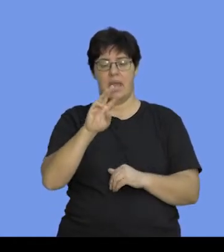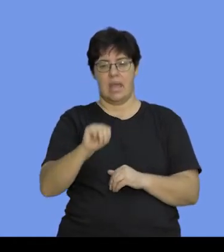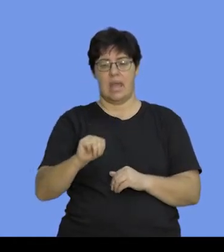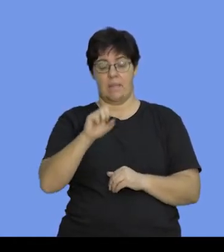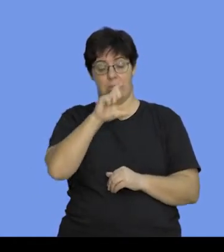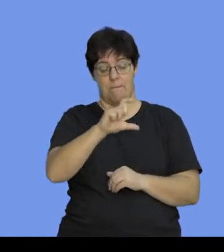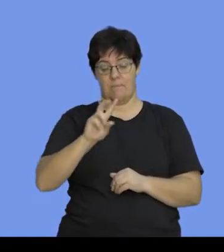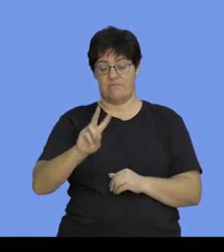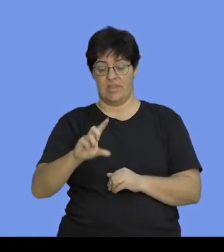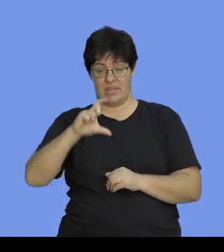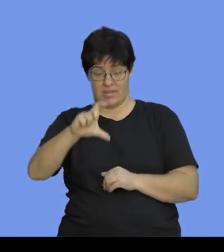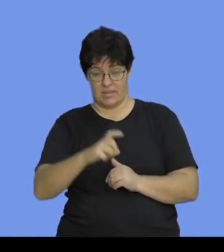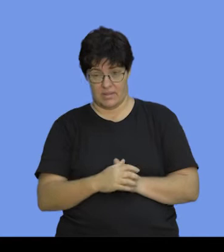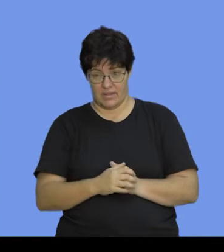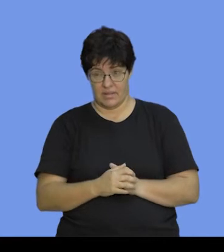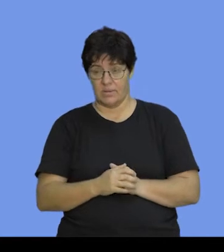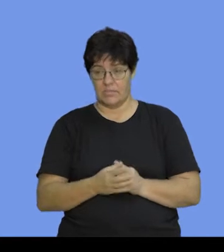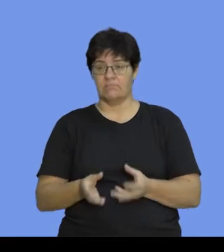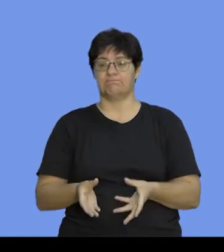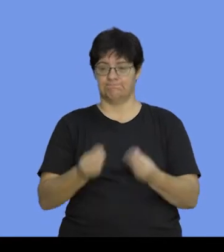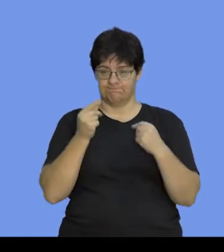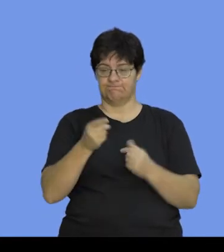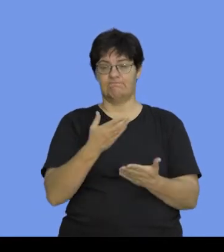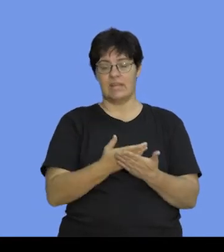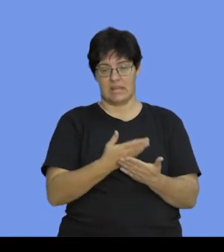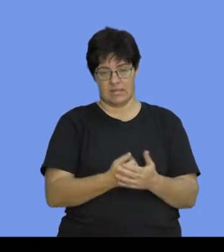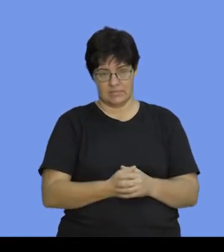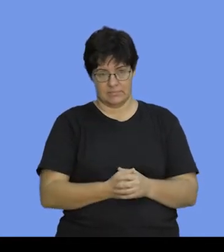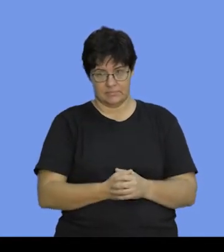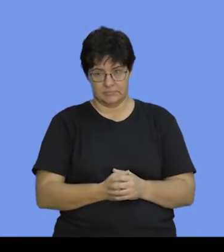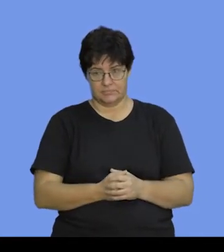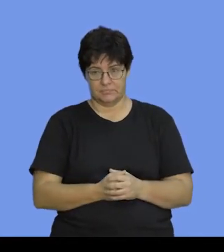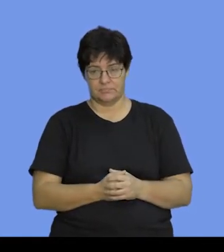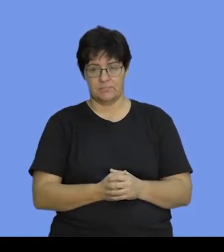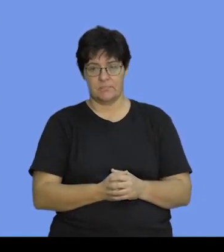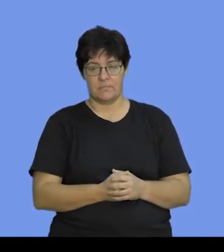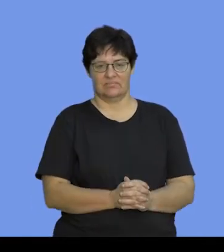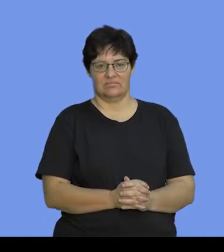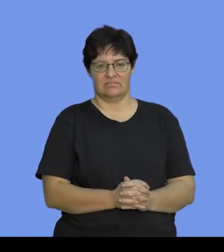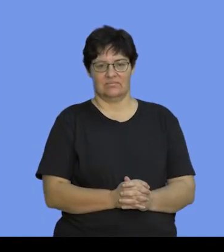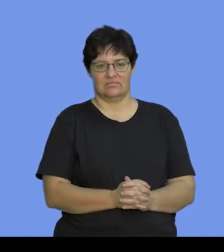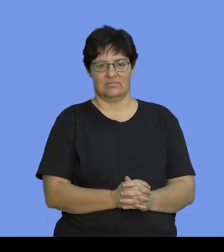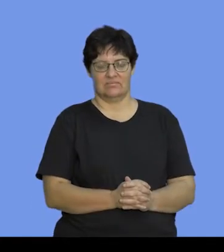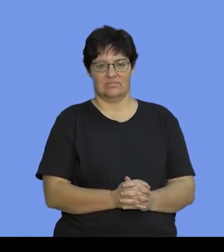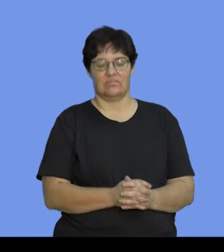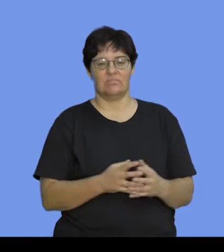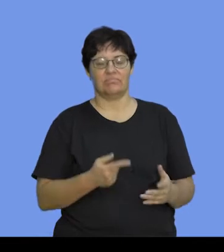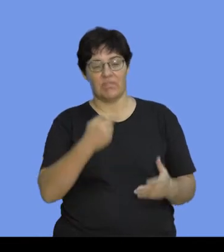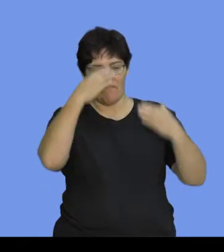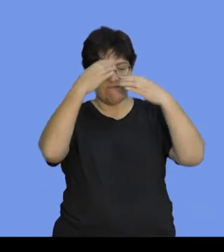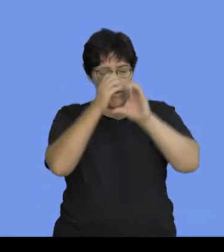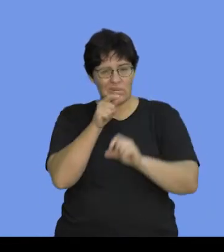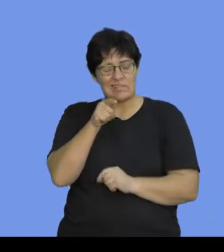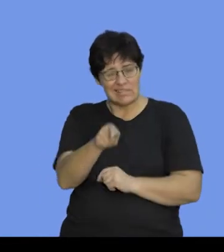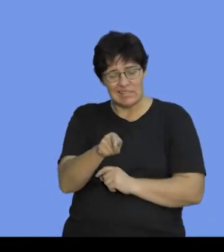of sample and the volume of solution, we are able to determine its concentration. Right. Now let's focus our attention